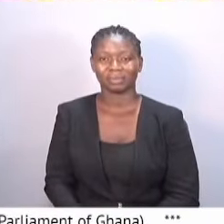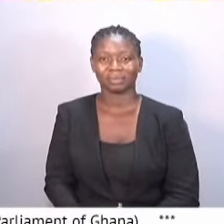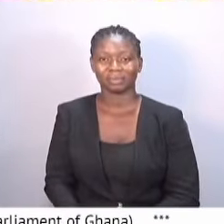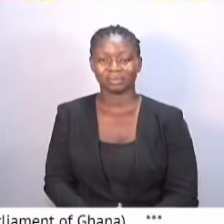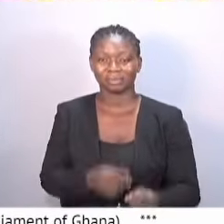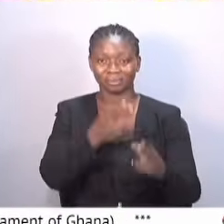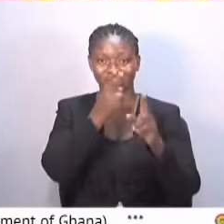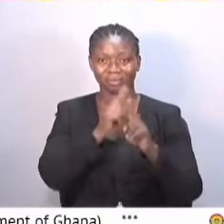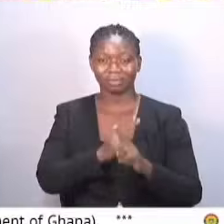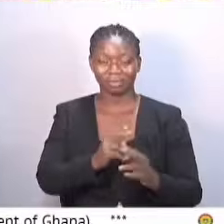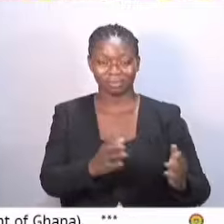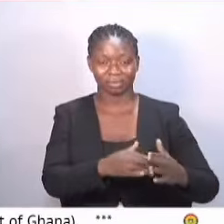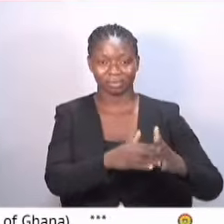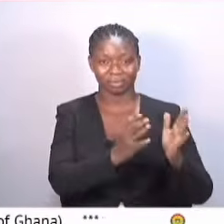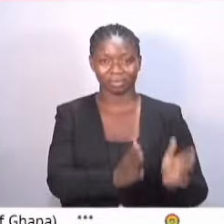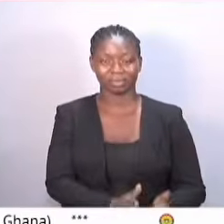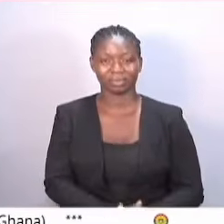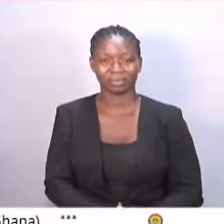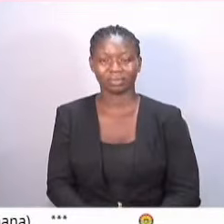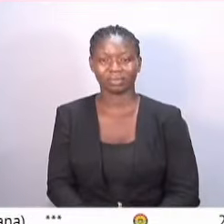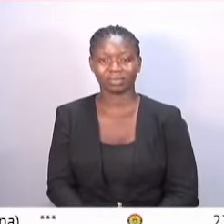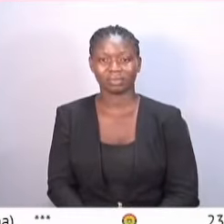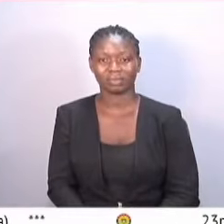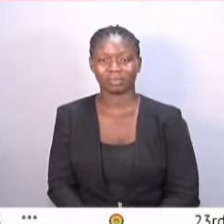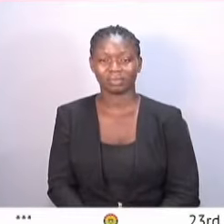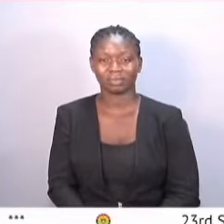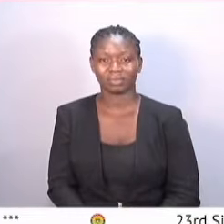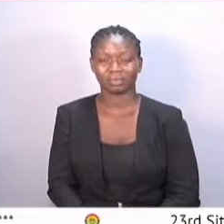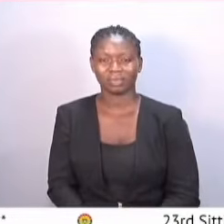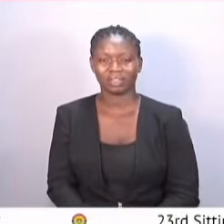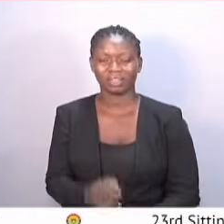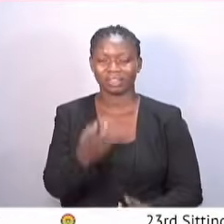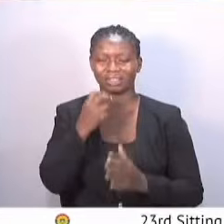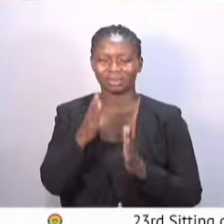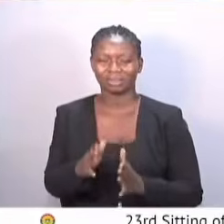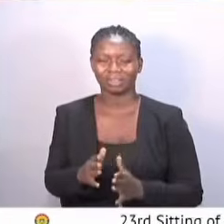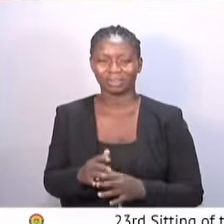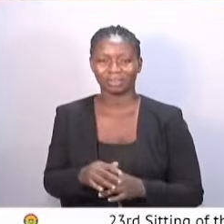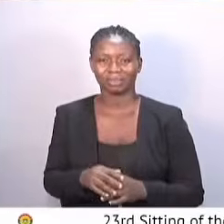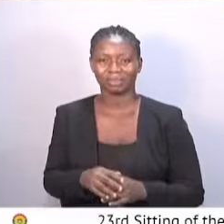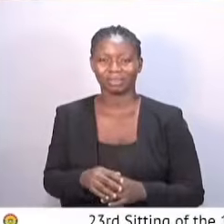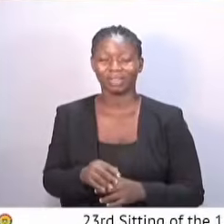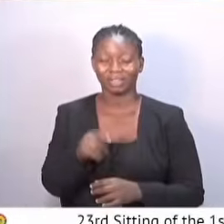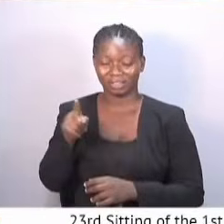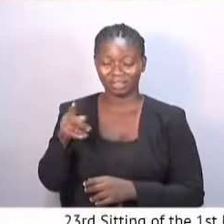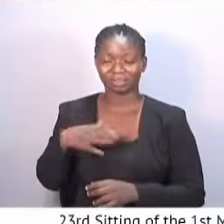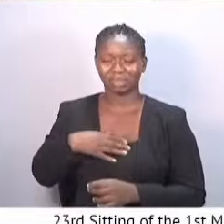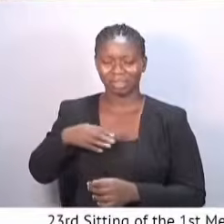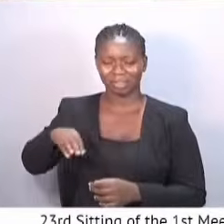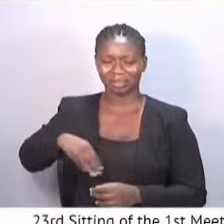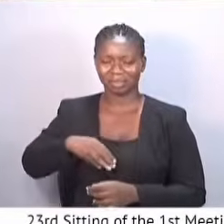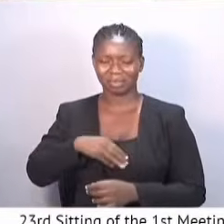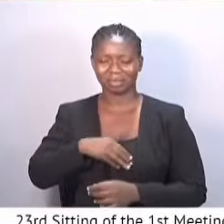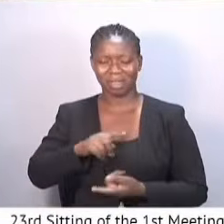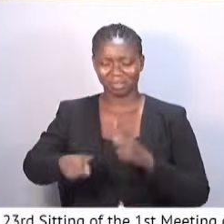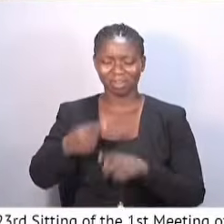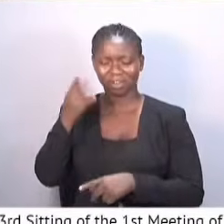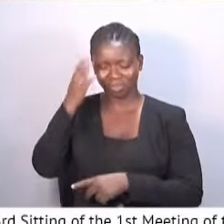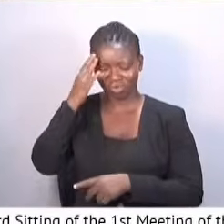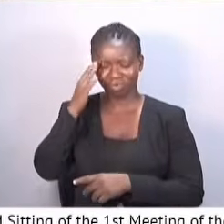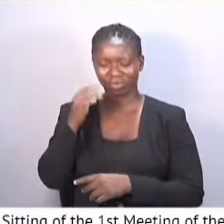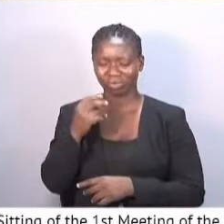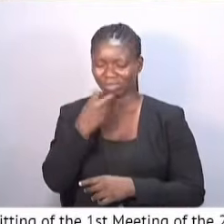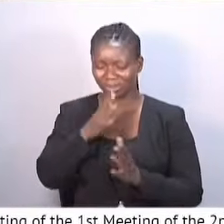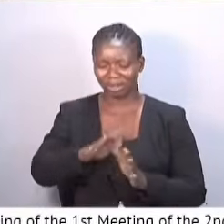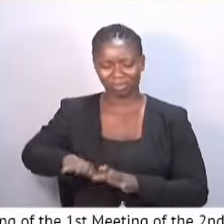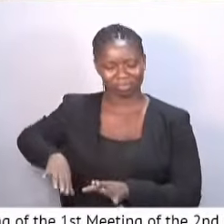So, honorable minority leader, Mr. Speaker, don't get in this. Mr. Speaker, don't get in this. He's my mate. Don't get, Mr. Speaker, stay away from